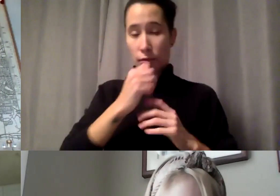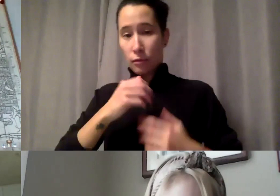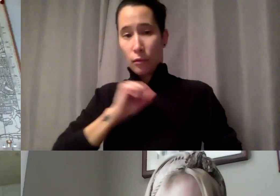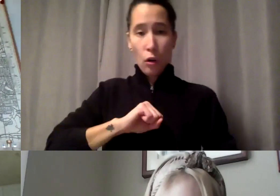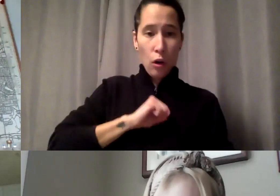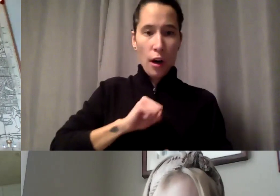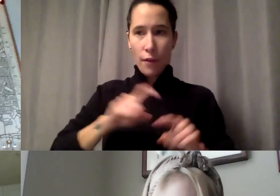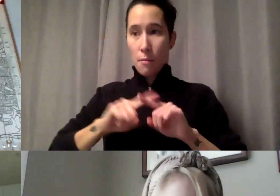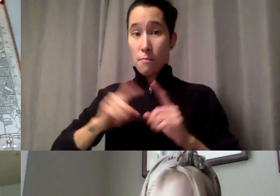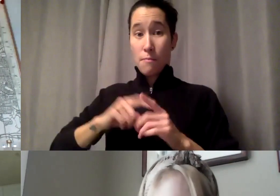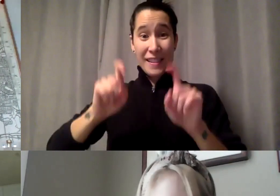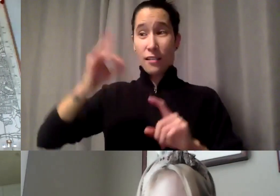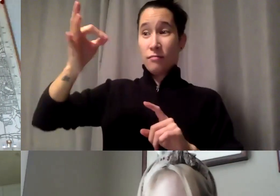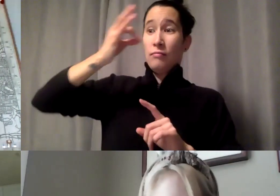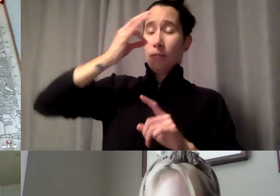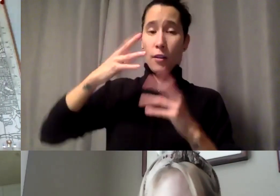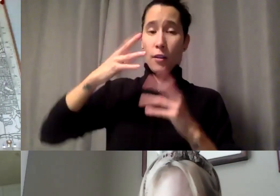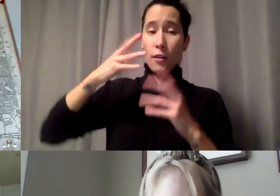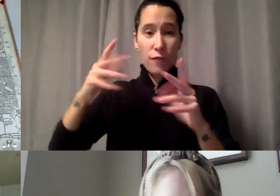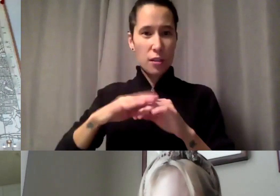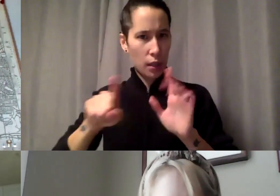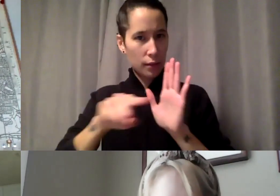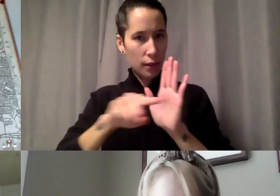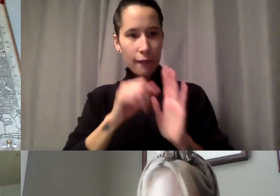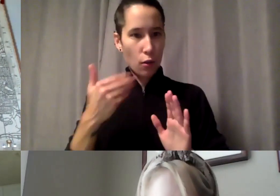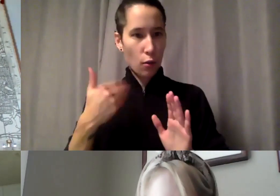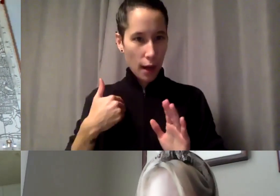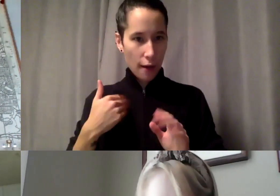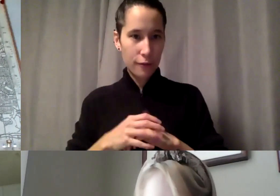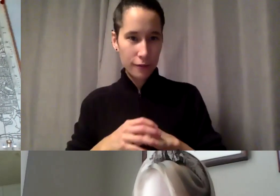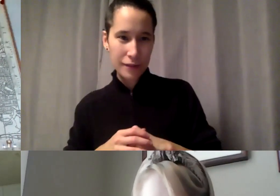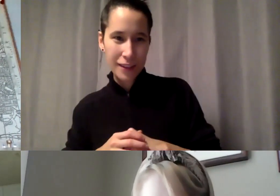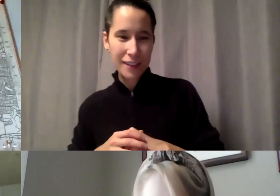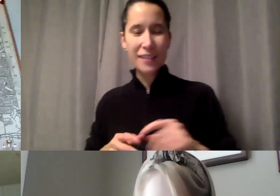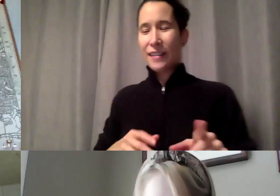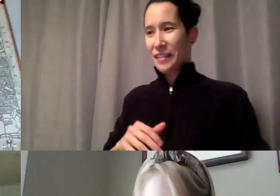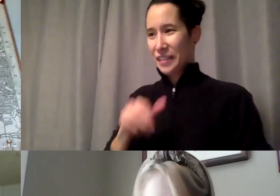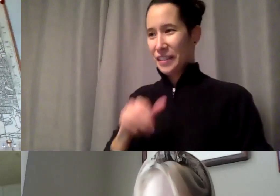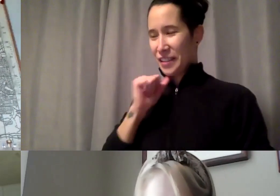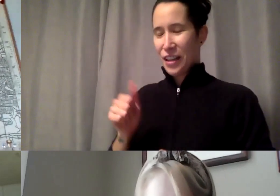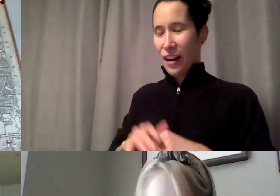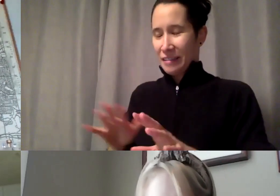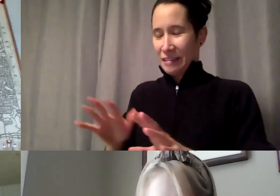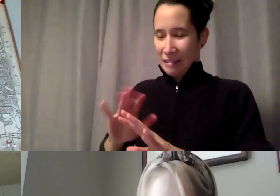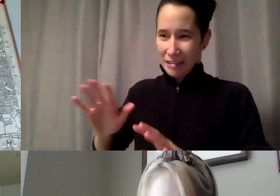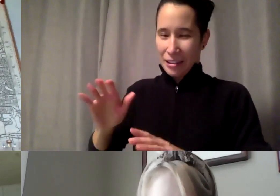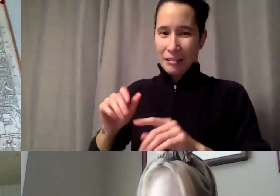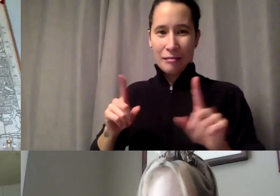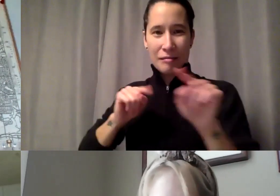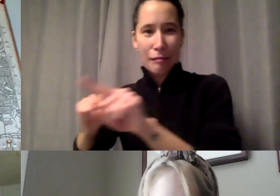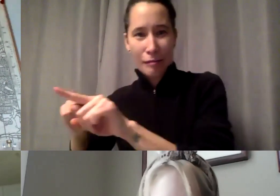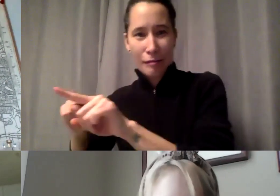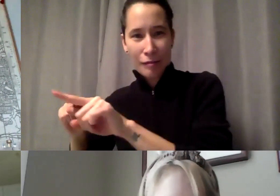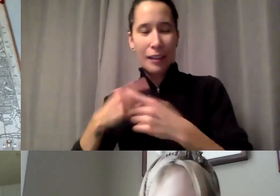Can they attend if they're youth? Yeah, this is not rapid fire. Sorry. So if they